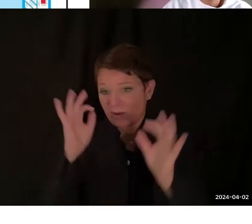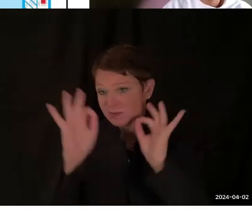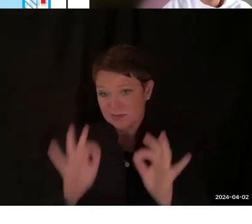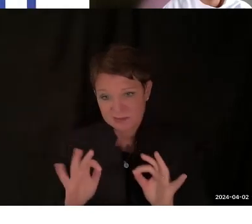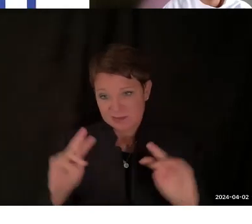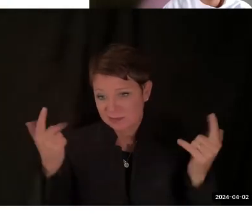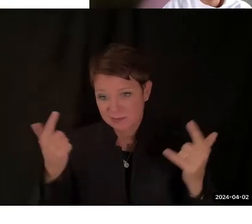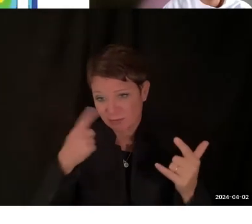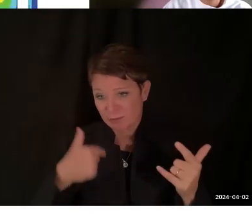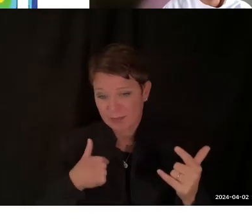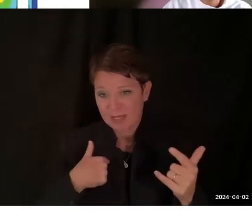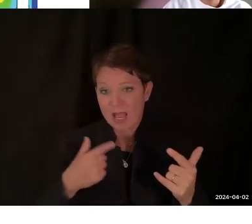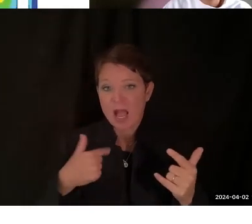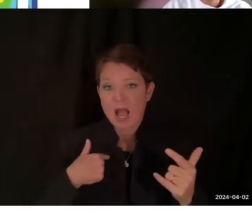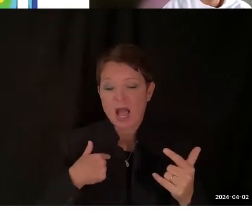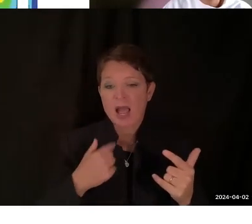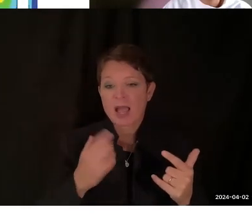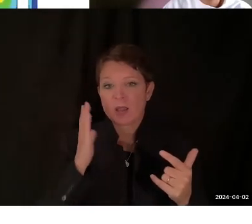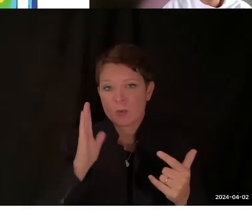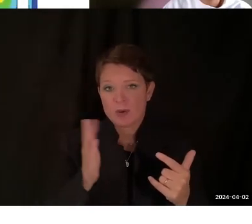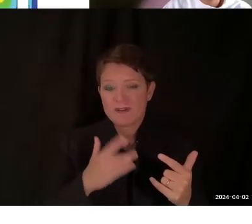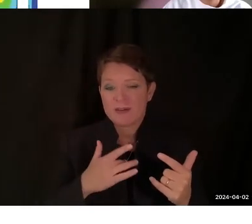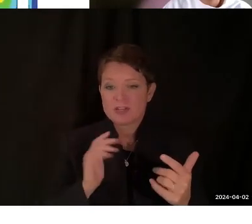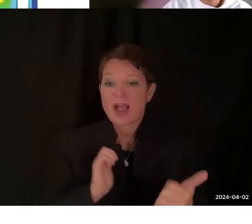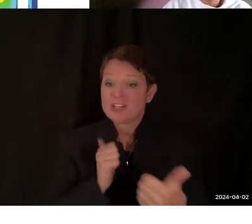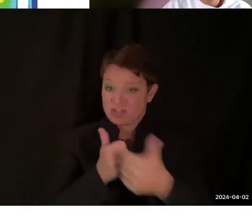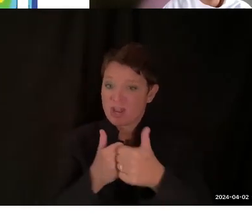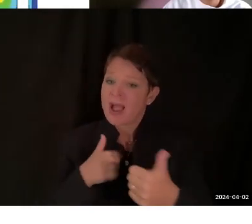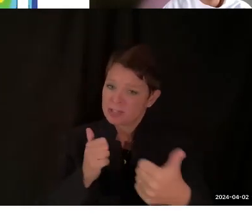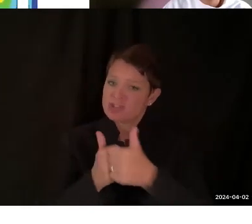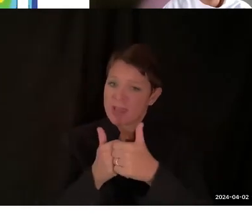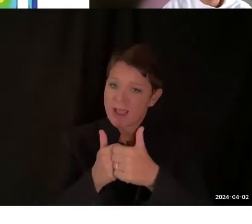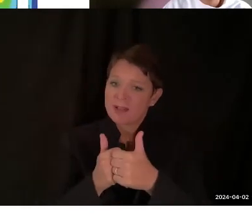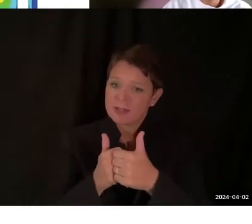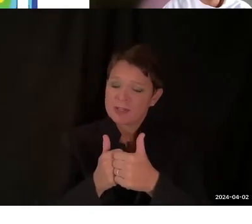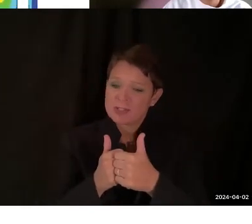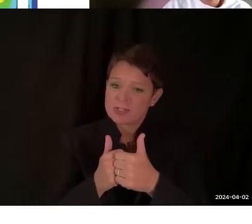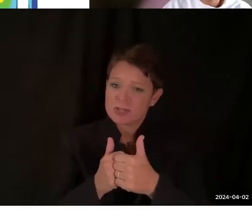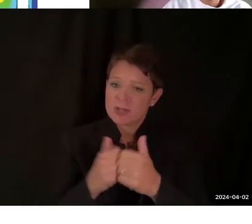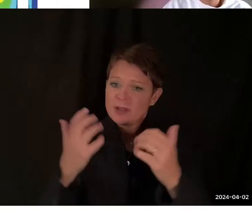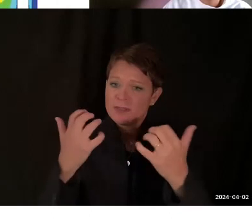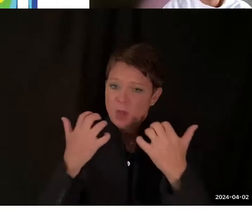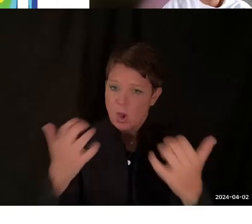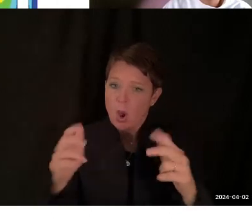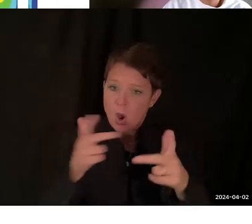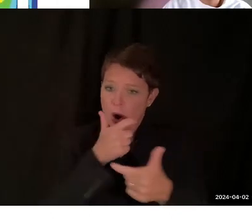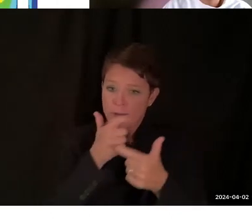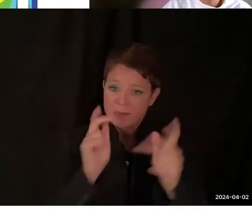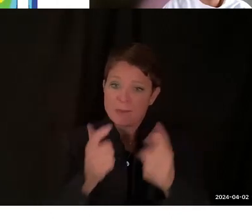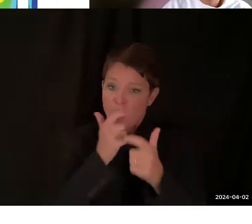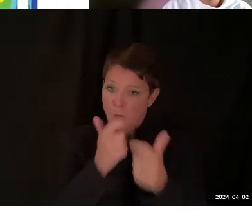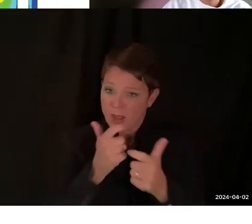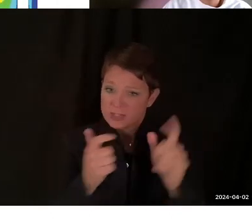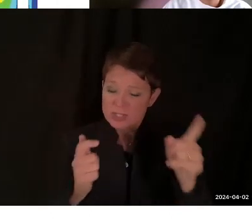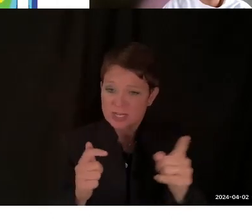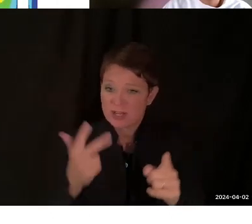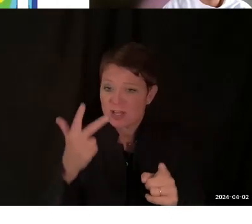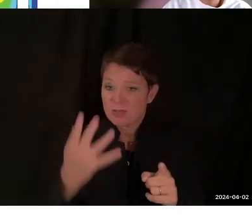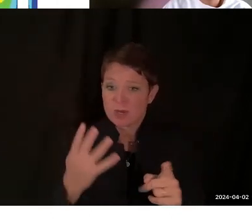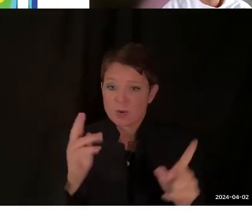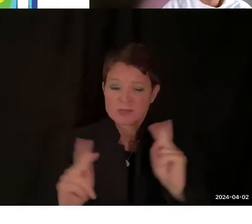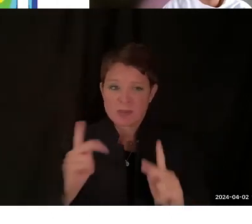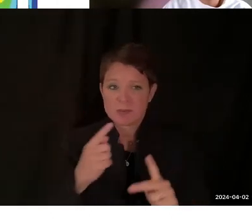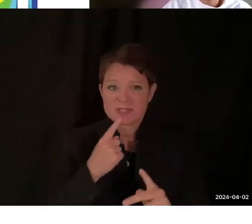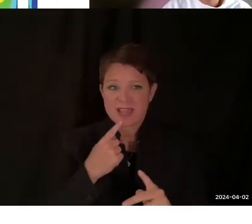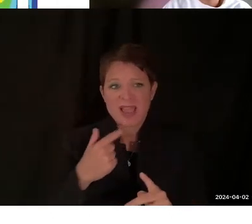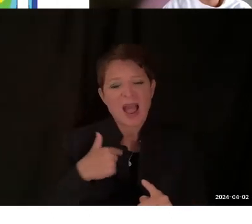I'd be challenged to, I challenge the assembled audience to, I don't think like 3/4 of the people would say,